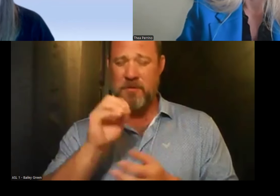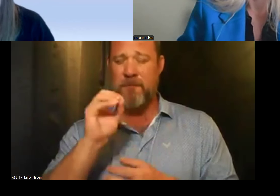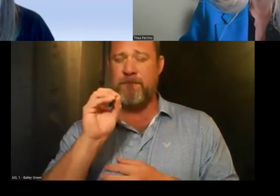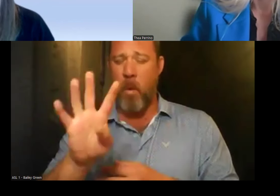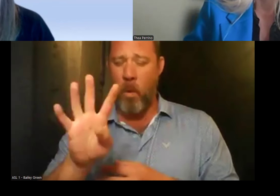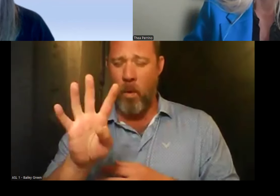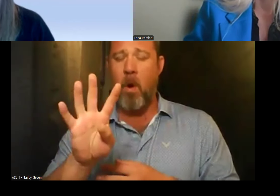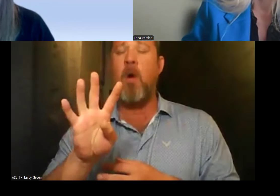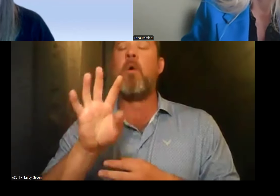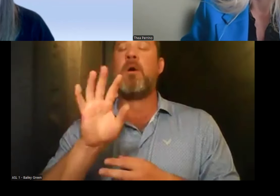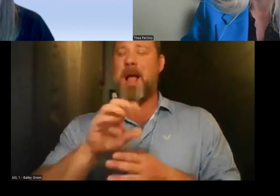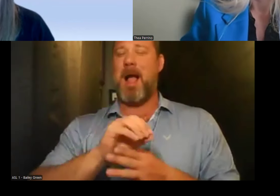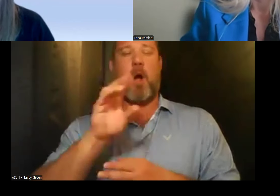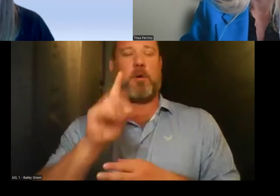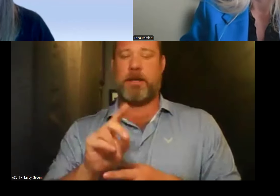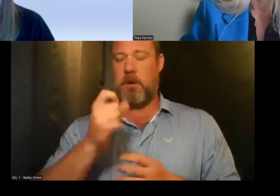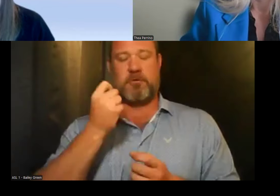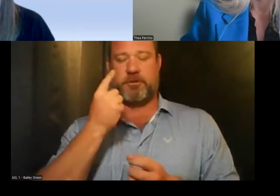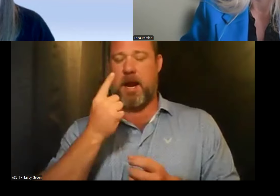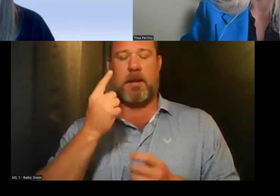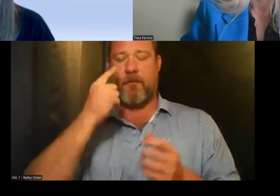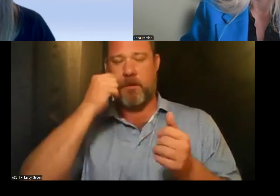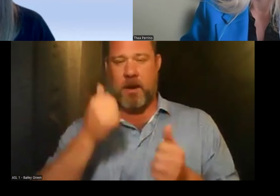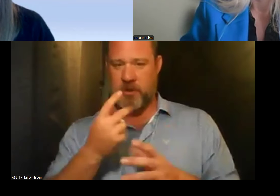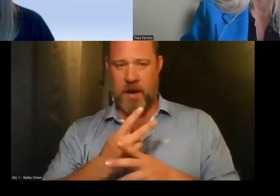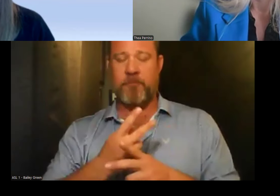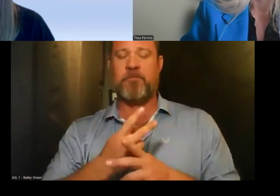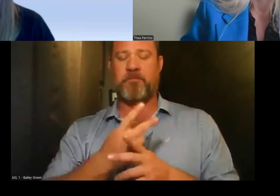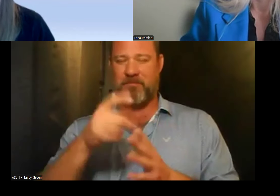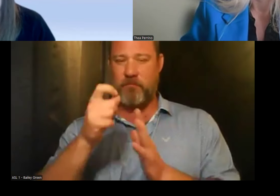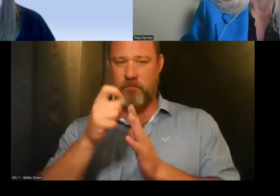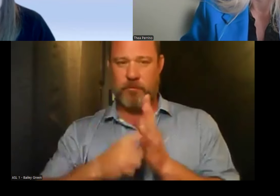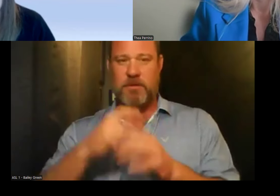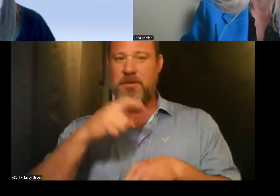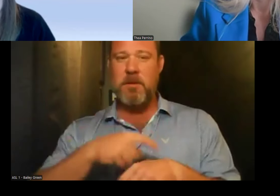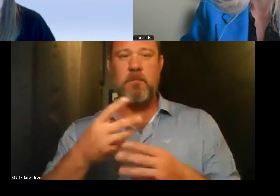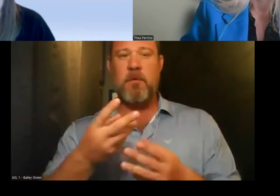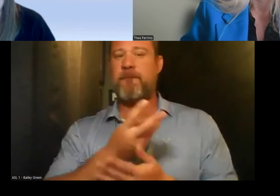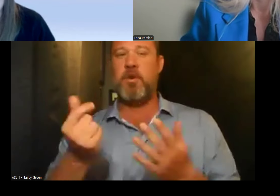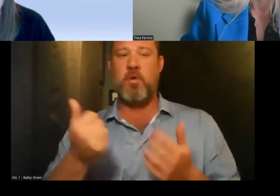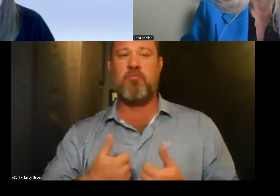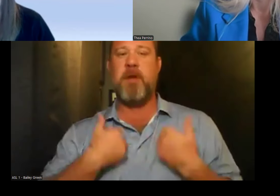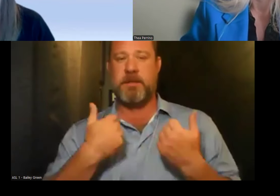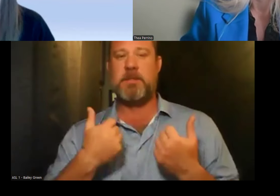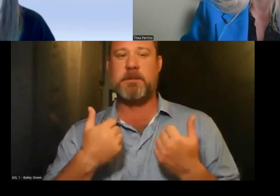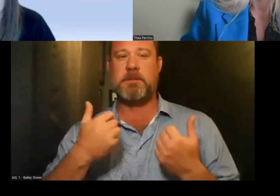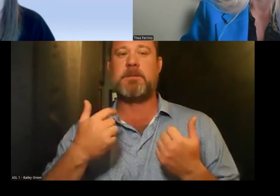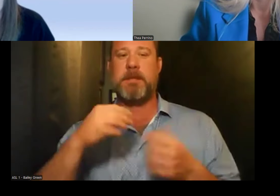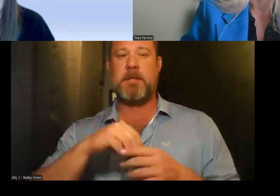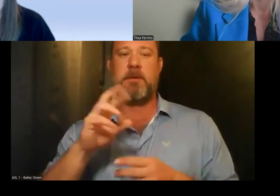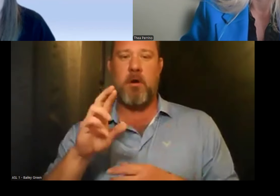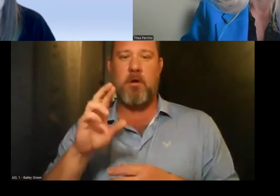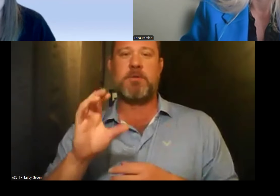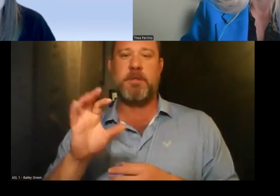outdated understanding of dementia care and written at a time when fewer residents with dementia lived in